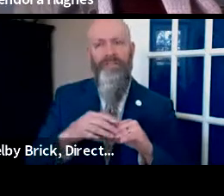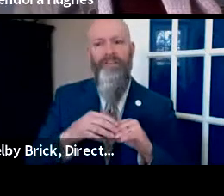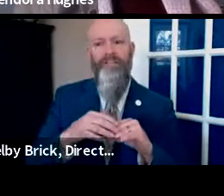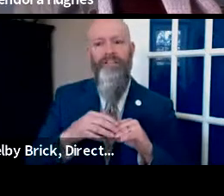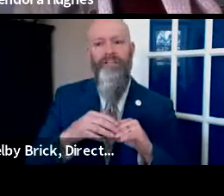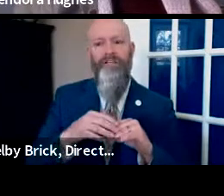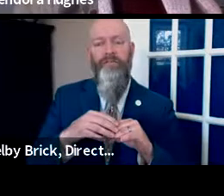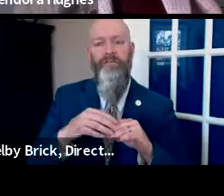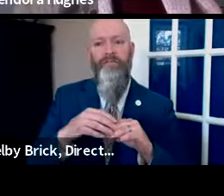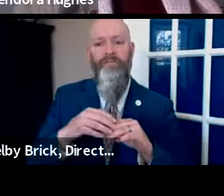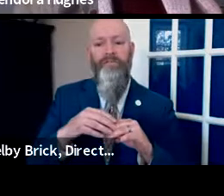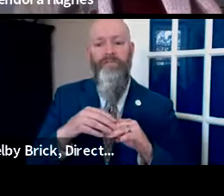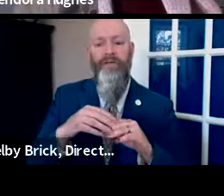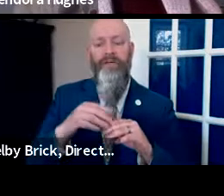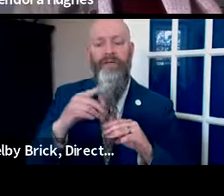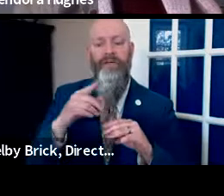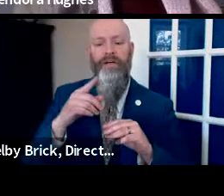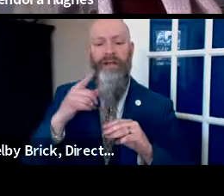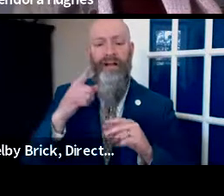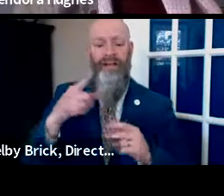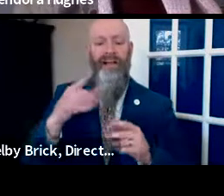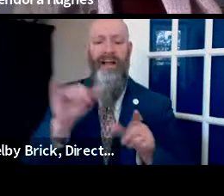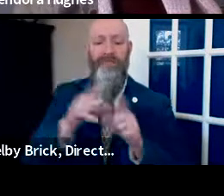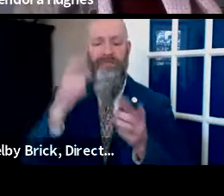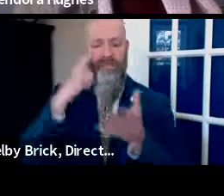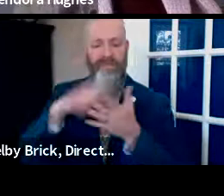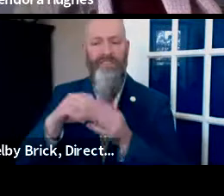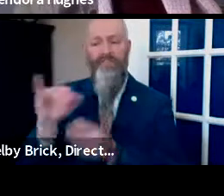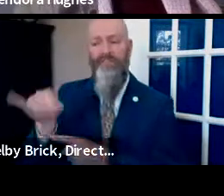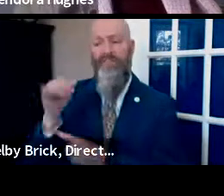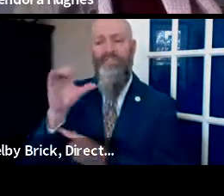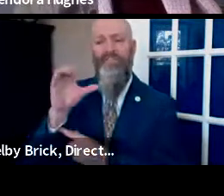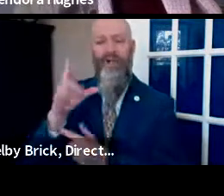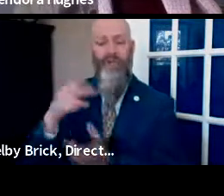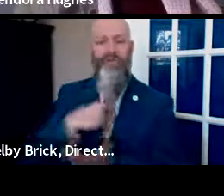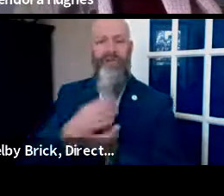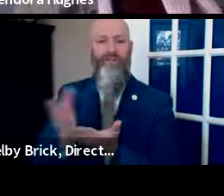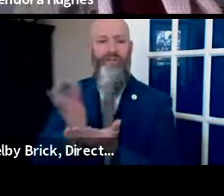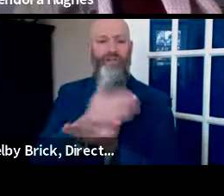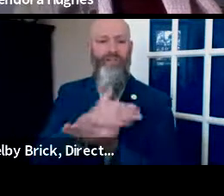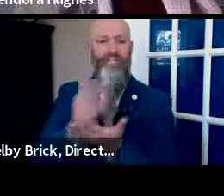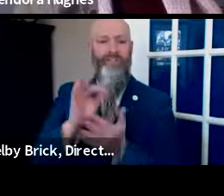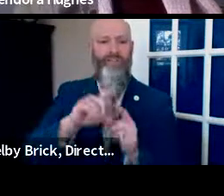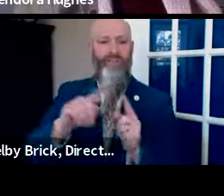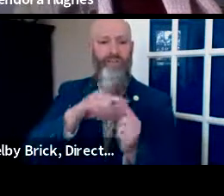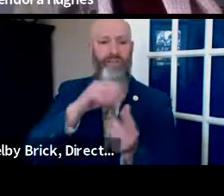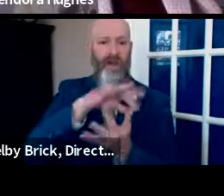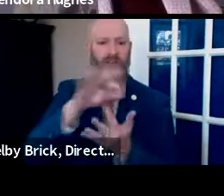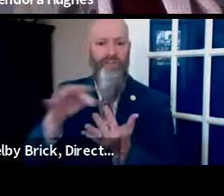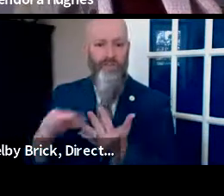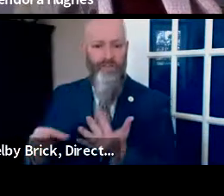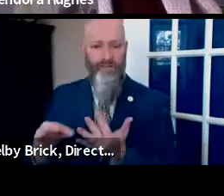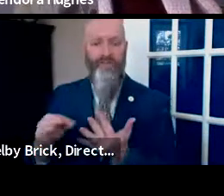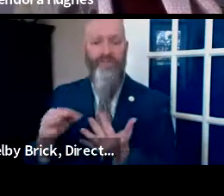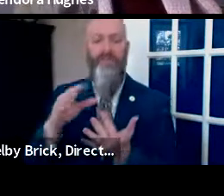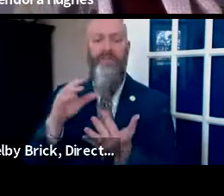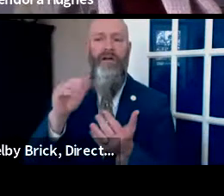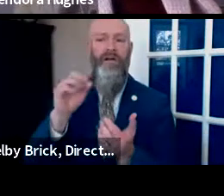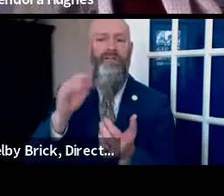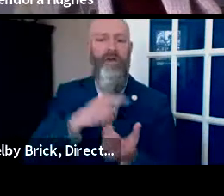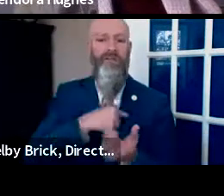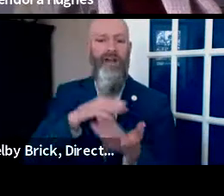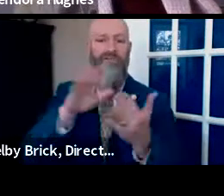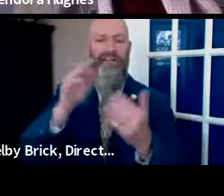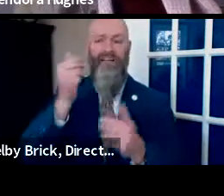That is an excellent question. Thank you for that question. As you can recognize within the JCR report, there are